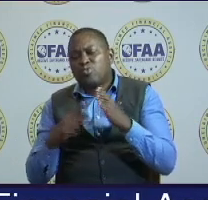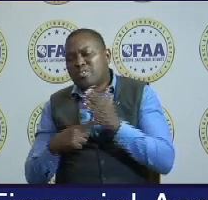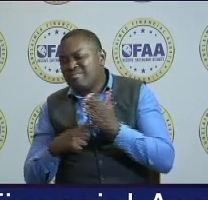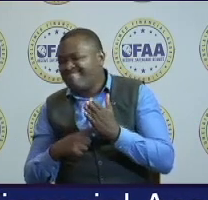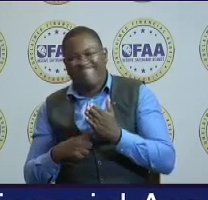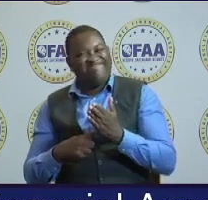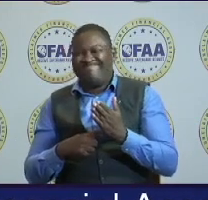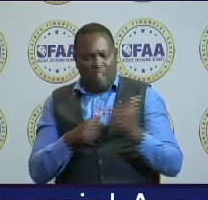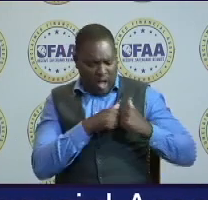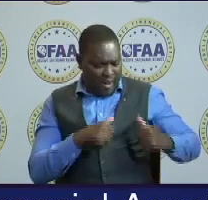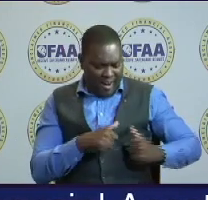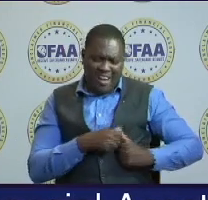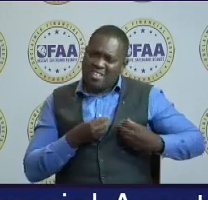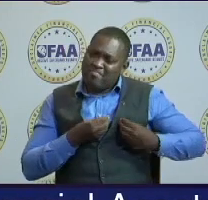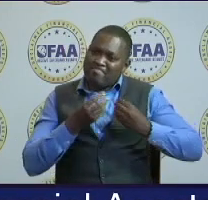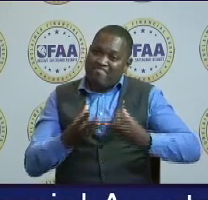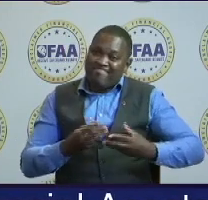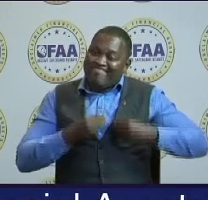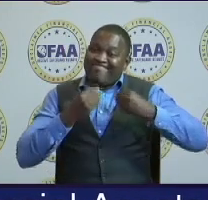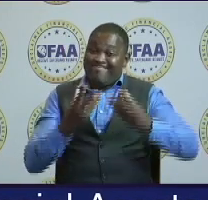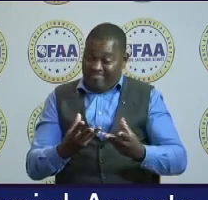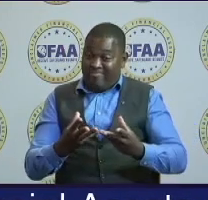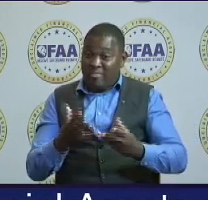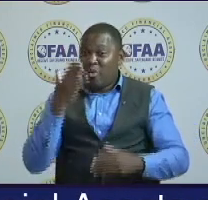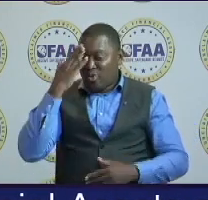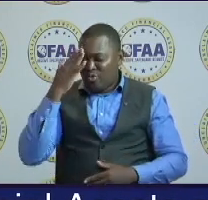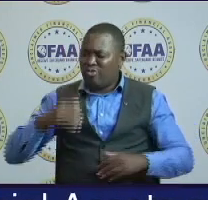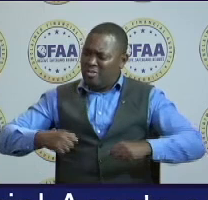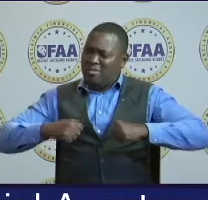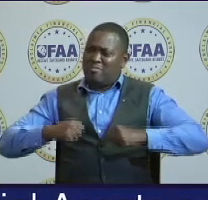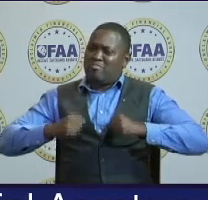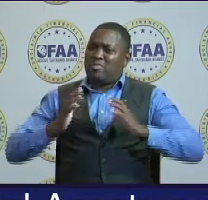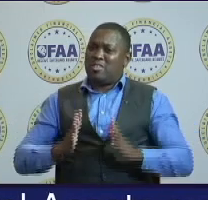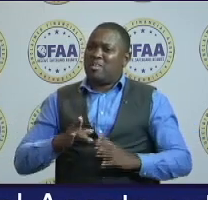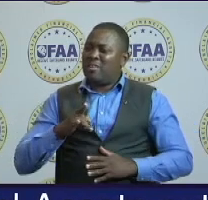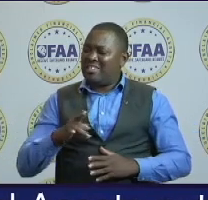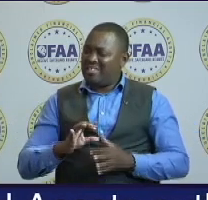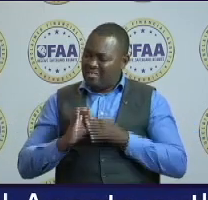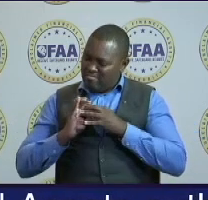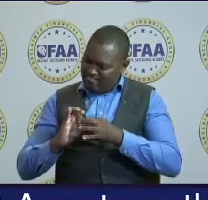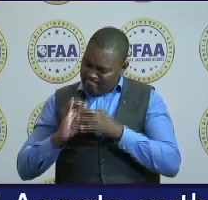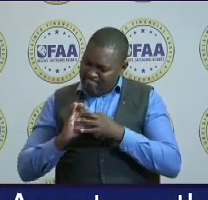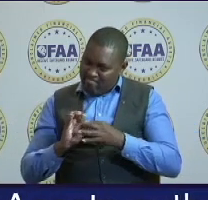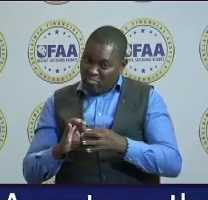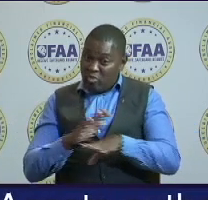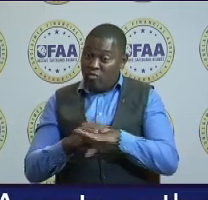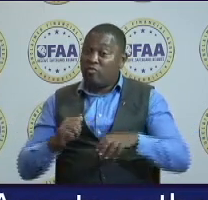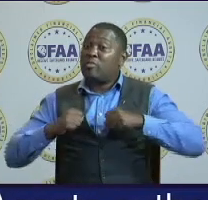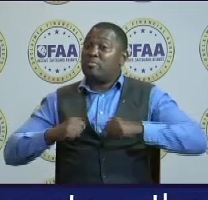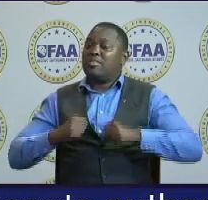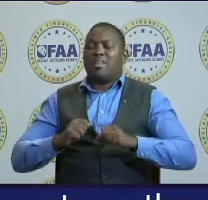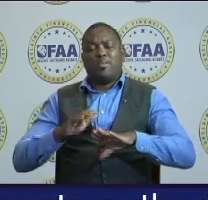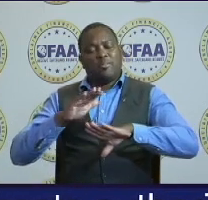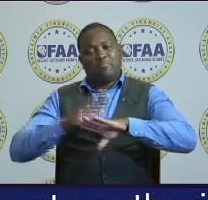heart, which I think is a role as a chairman that we also would like to hear, because that commitment and guarantee from the chairman is something